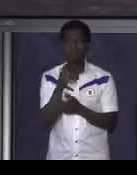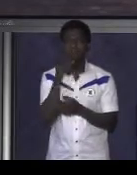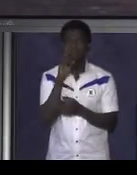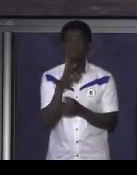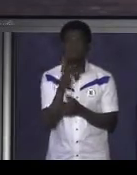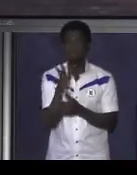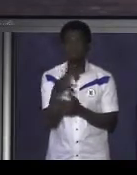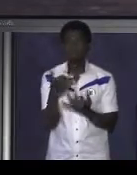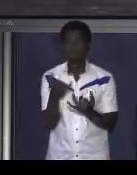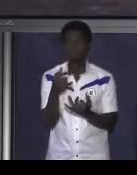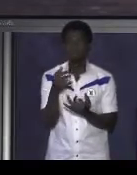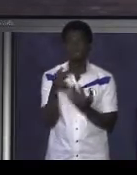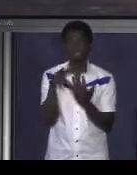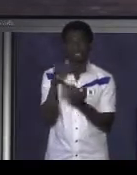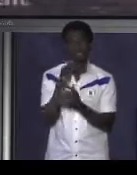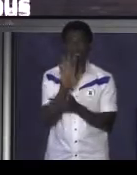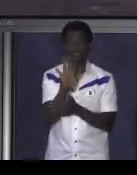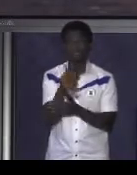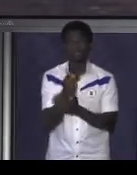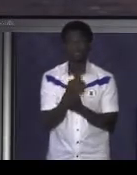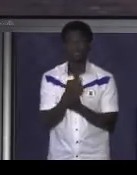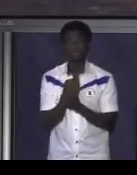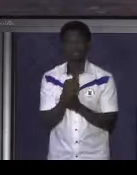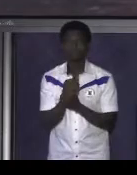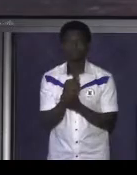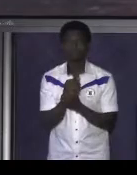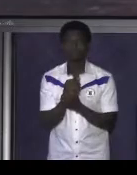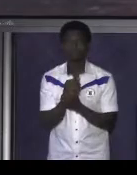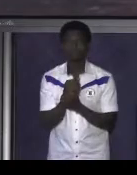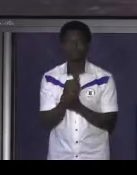now. So among yourselves.